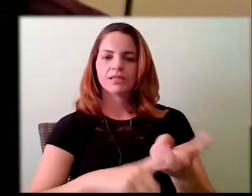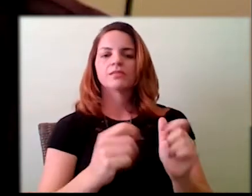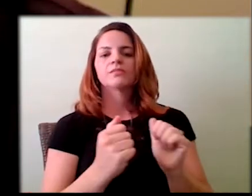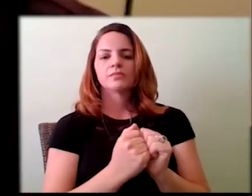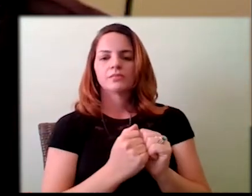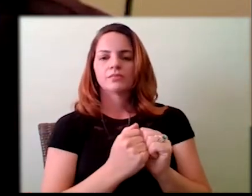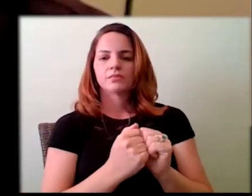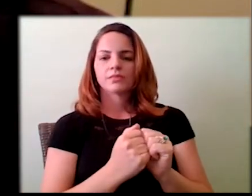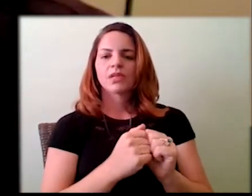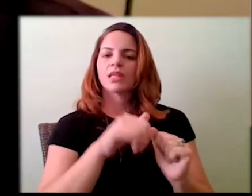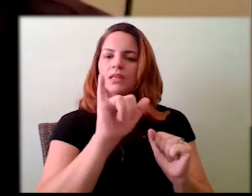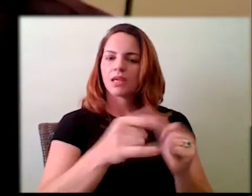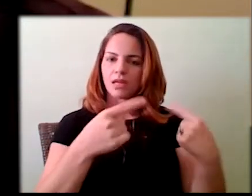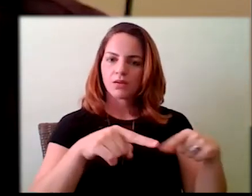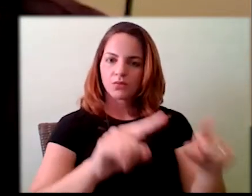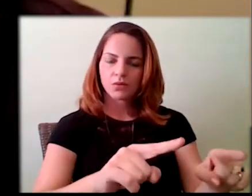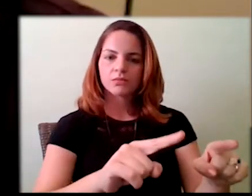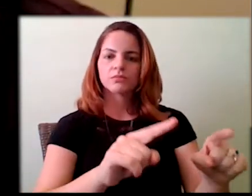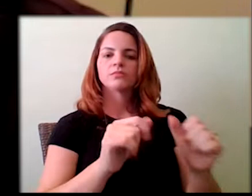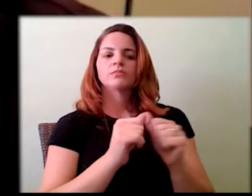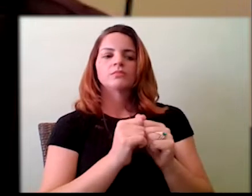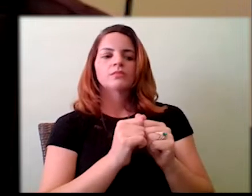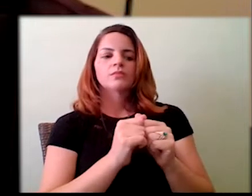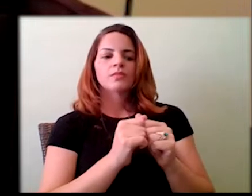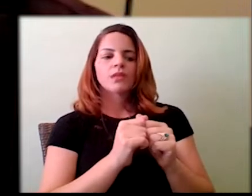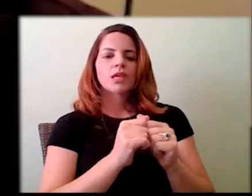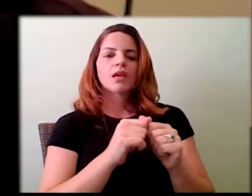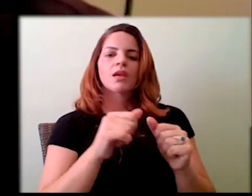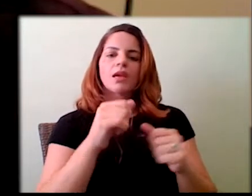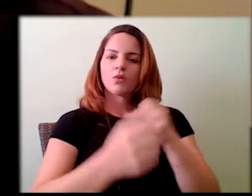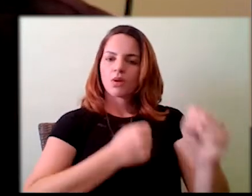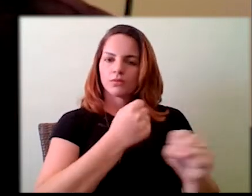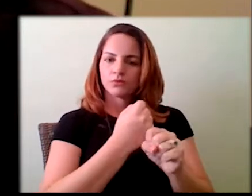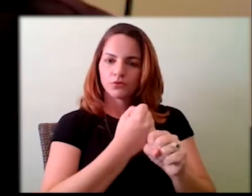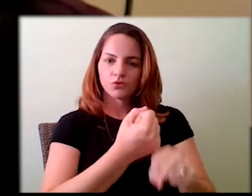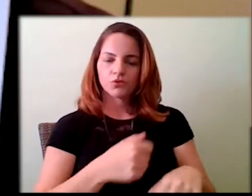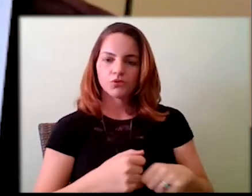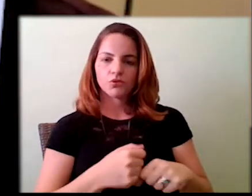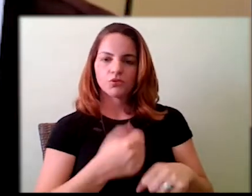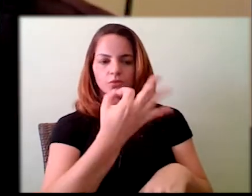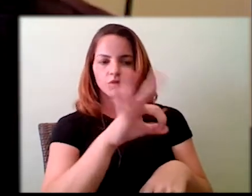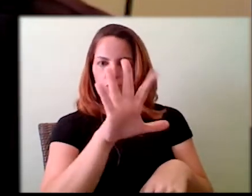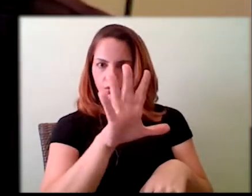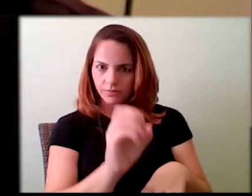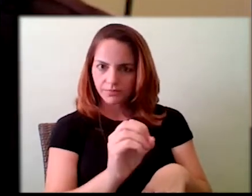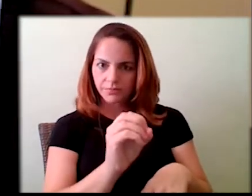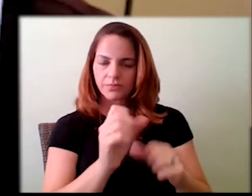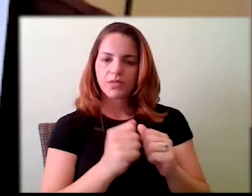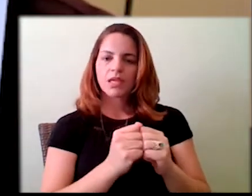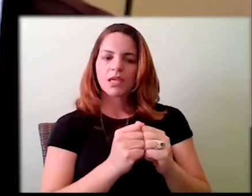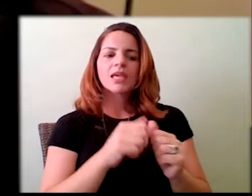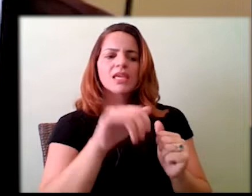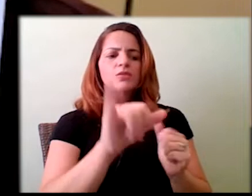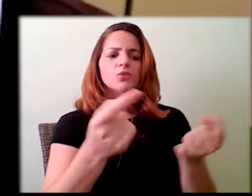Latinx belonging. The built environments that resulted ranged from idealized notions of authentic Puerto Rican culture in the